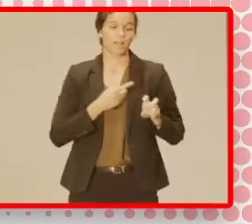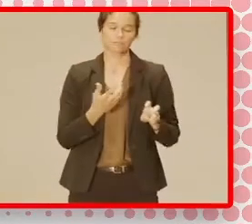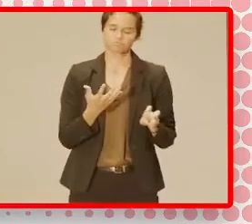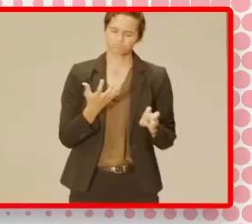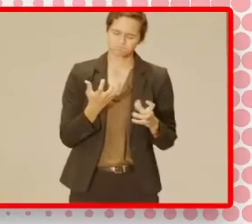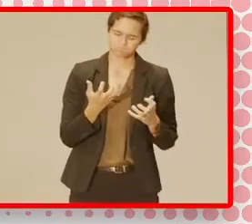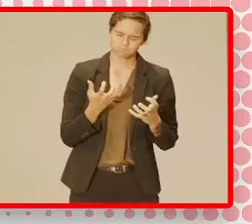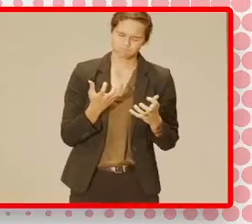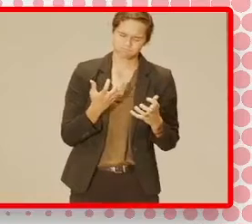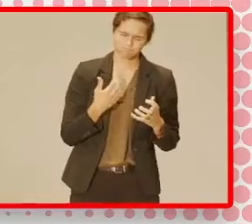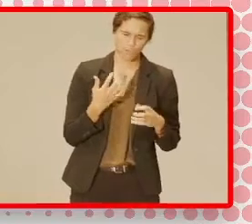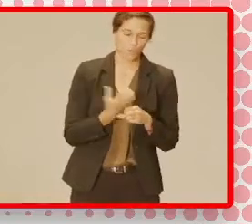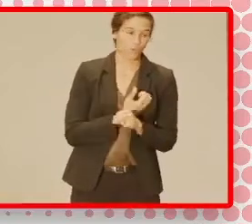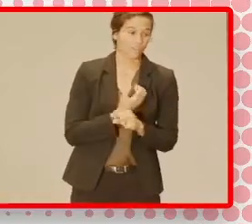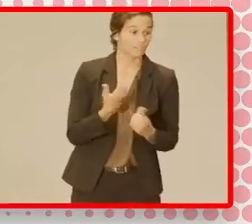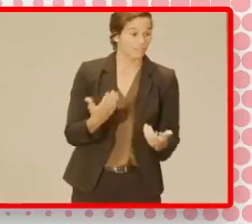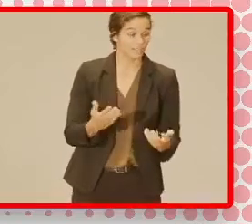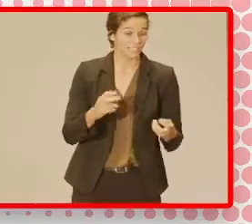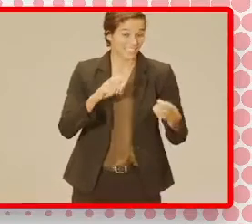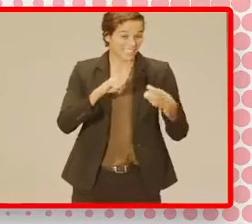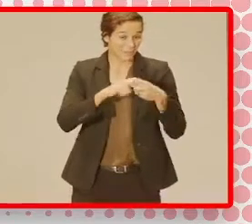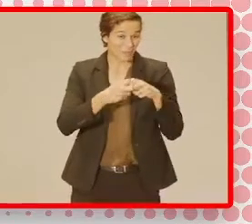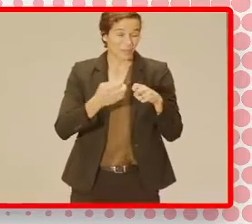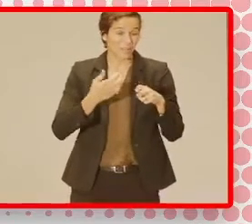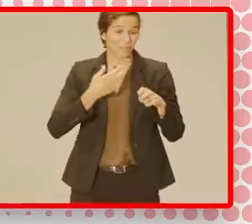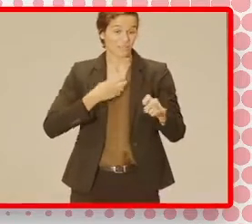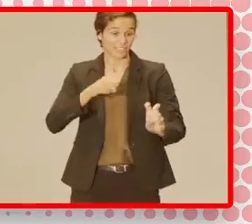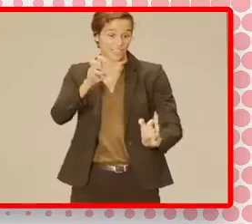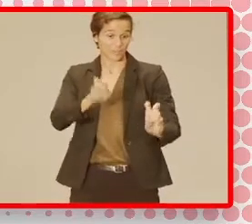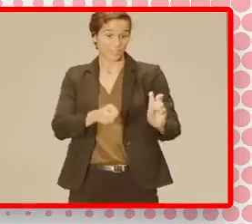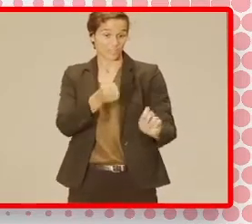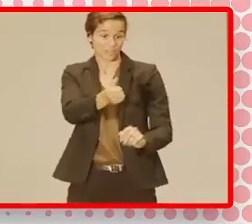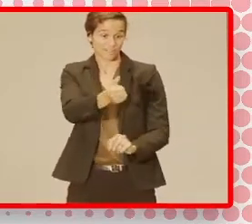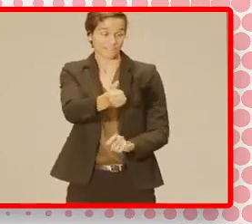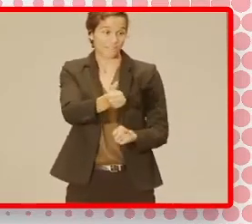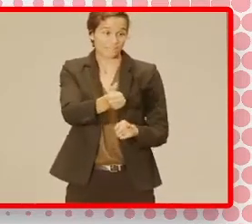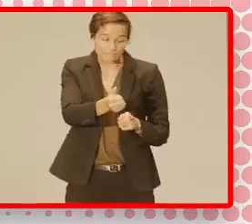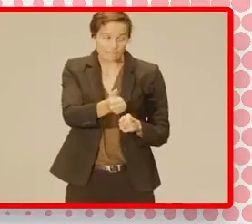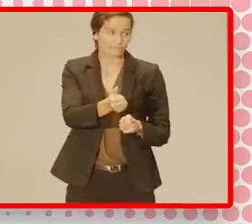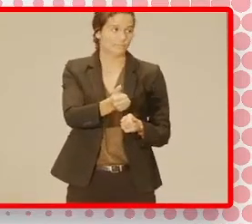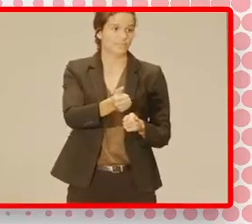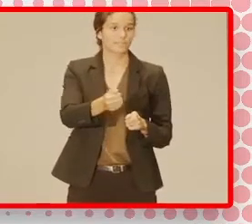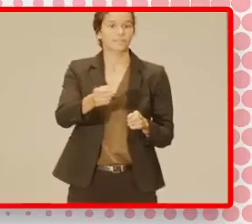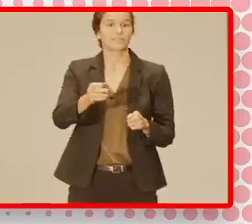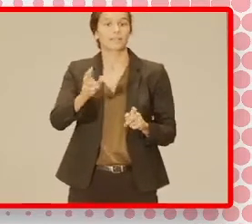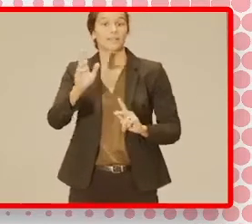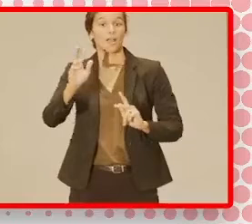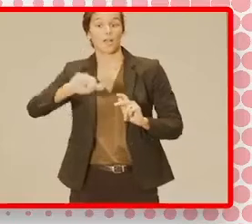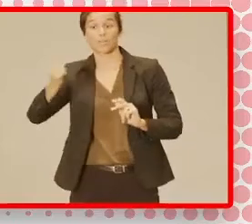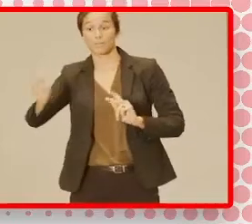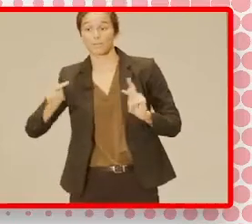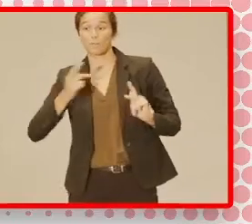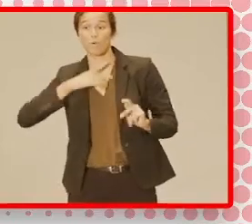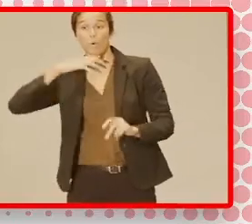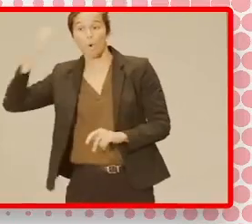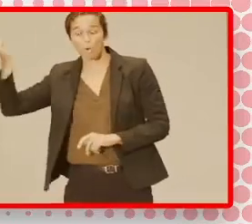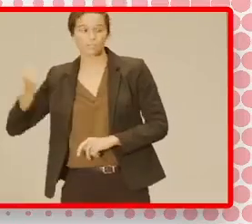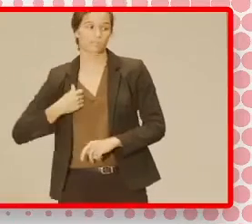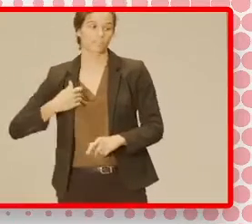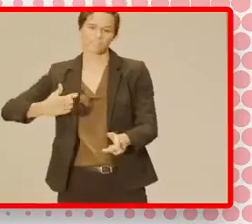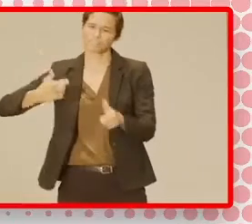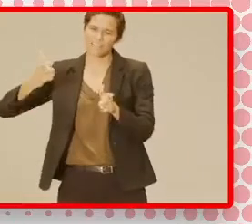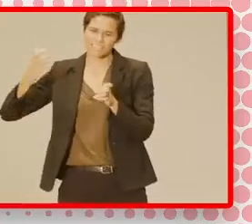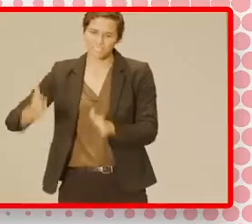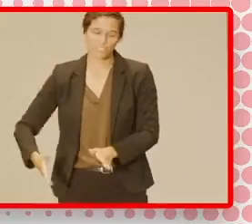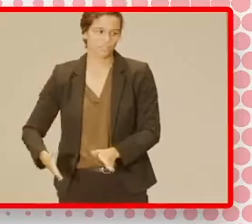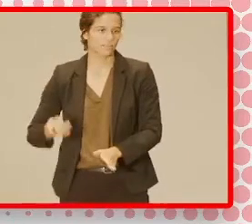but the problem is my competition. They were older, faster, and no Down